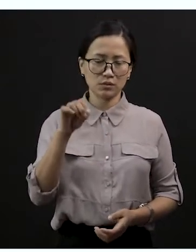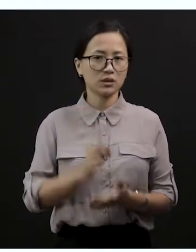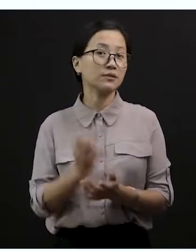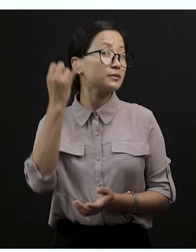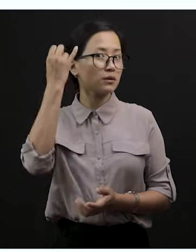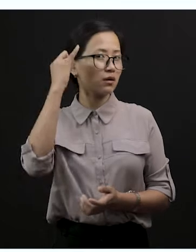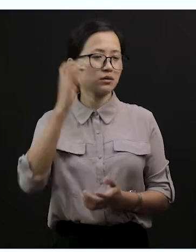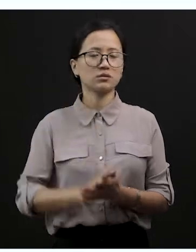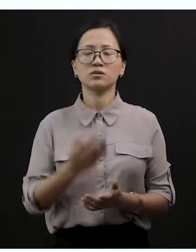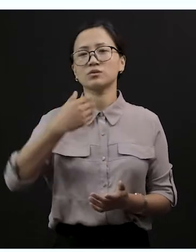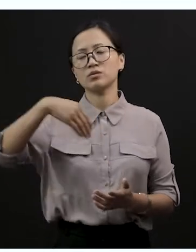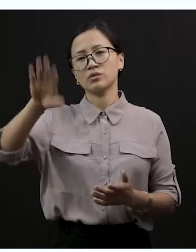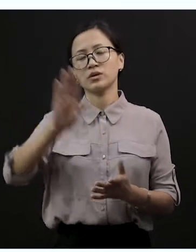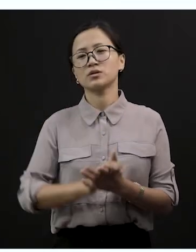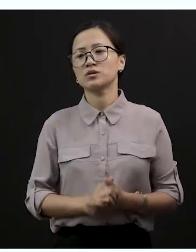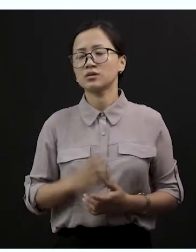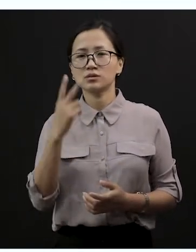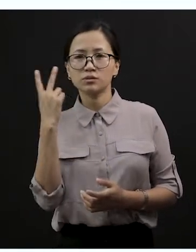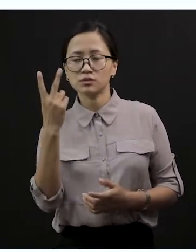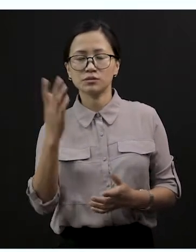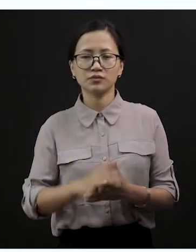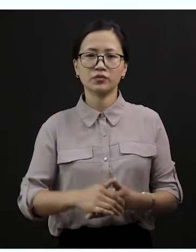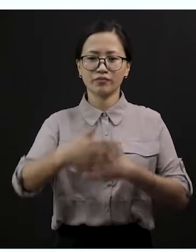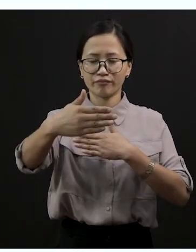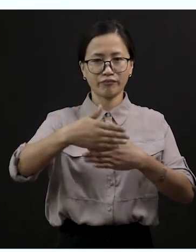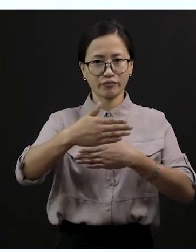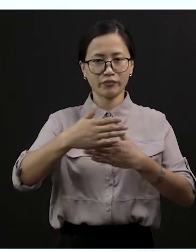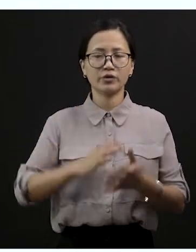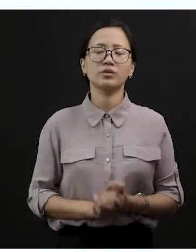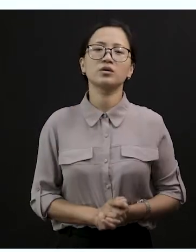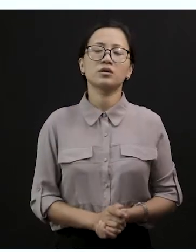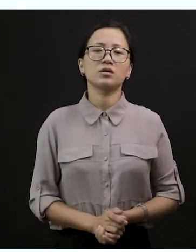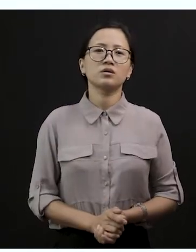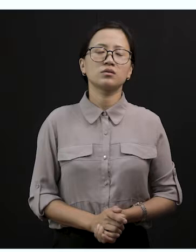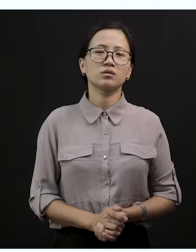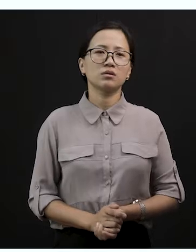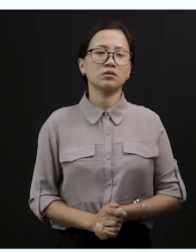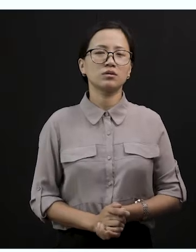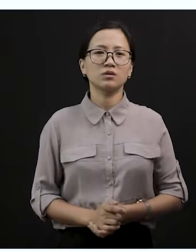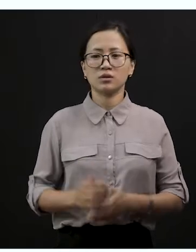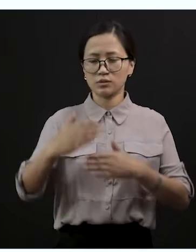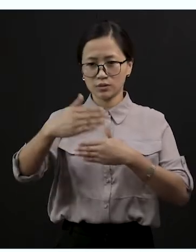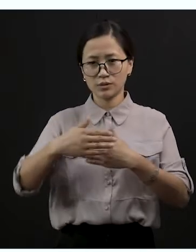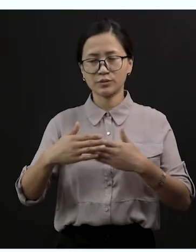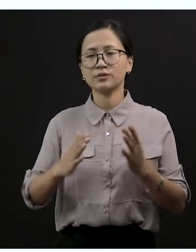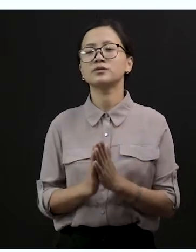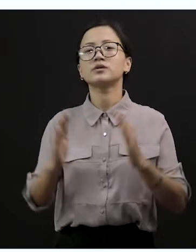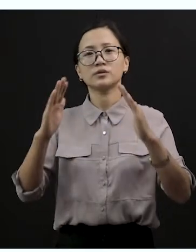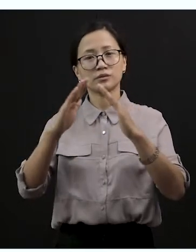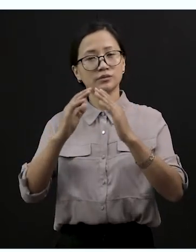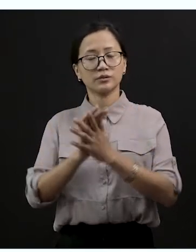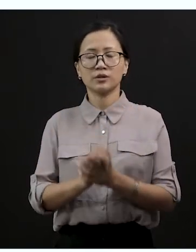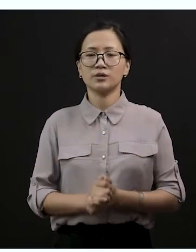tomatoes nearby. So he decided to go to the neighbor garden